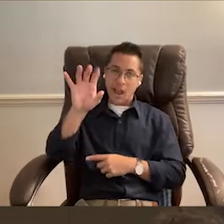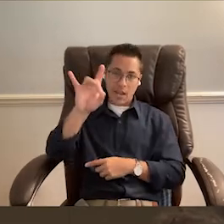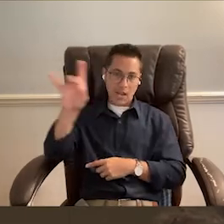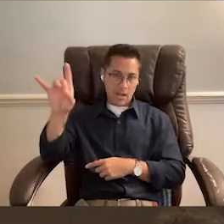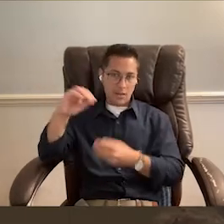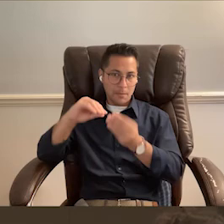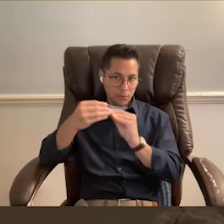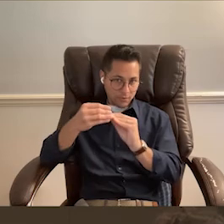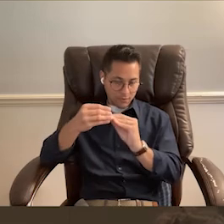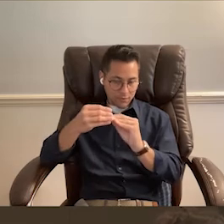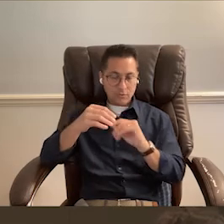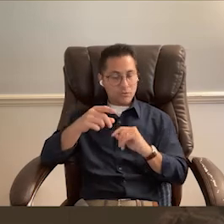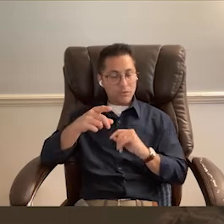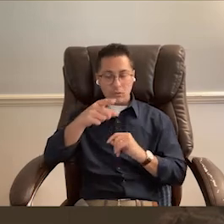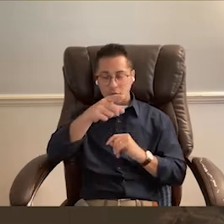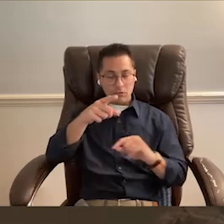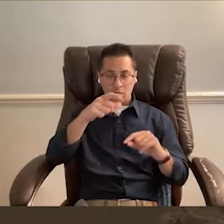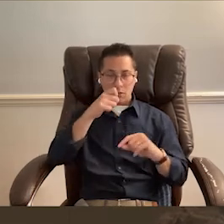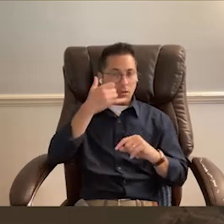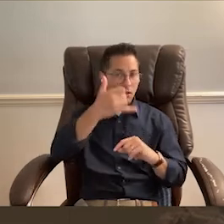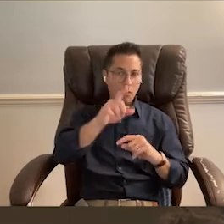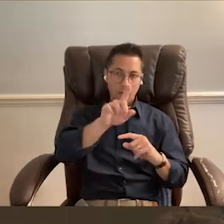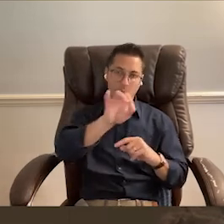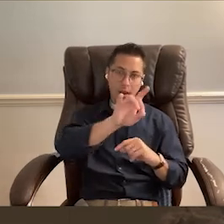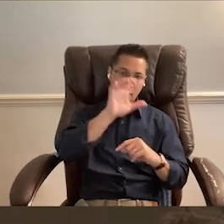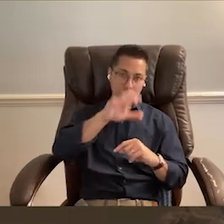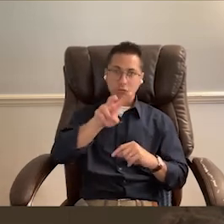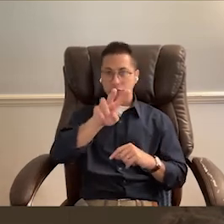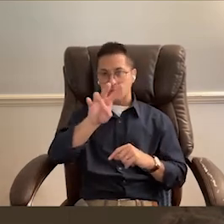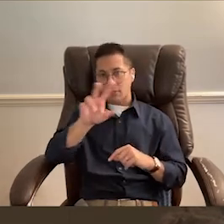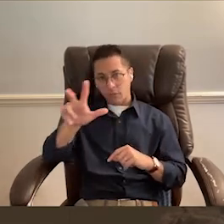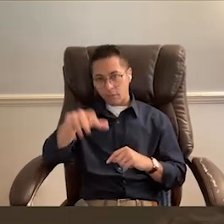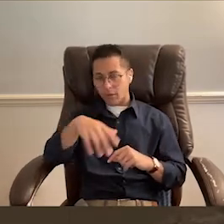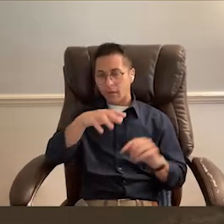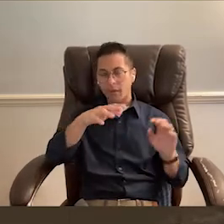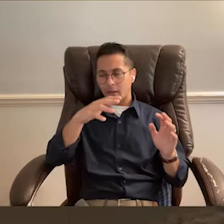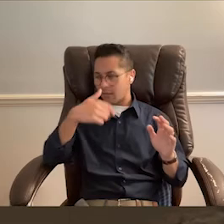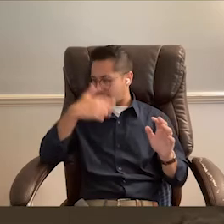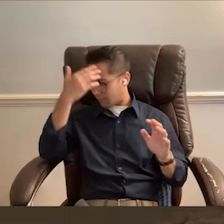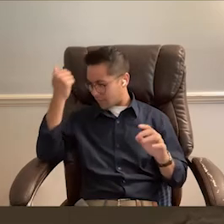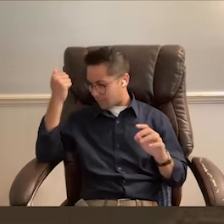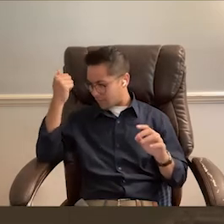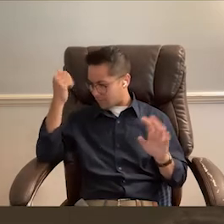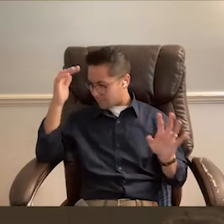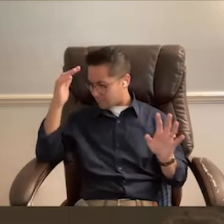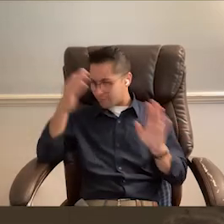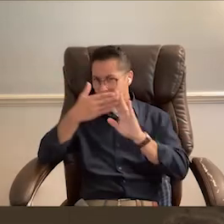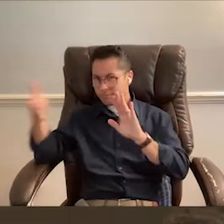crisis line, it's a 1-800 number, will be switched to a 988 number. So you will not be